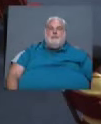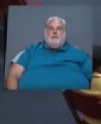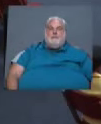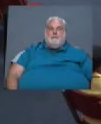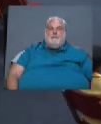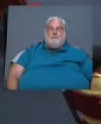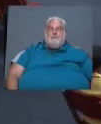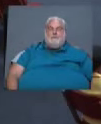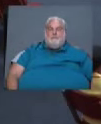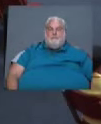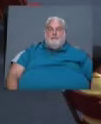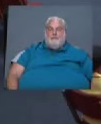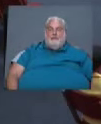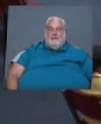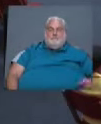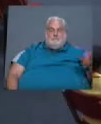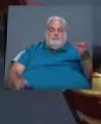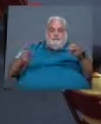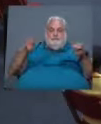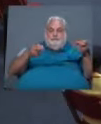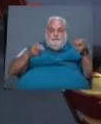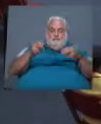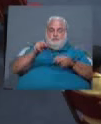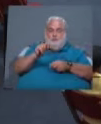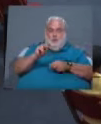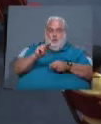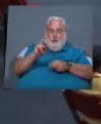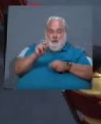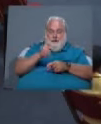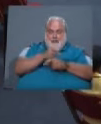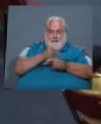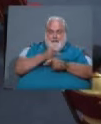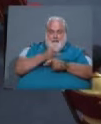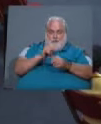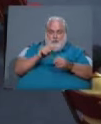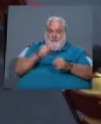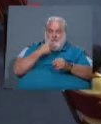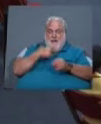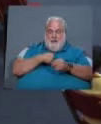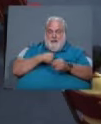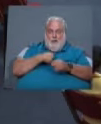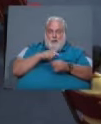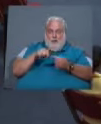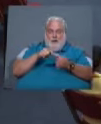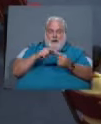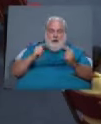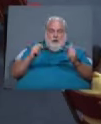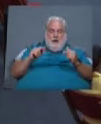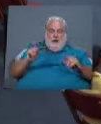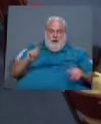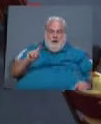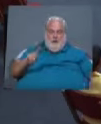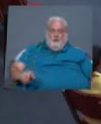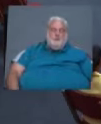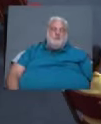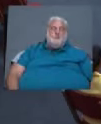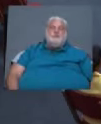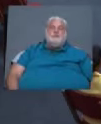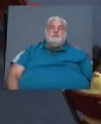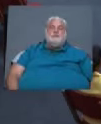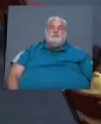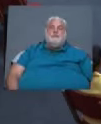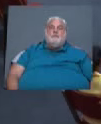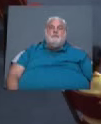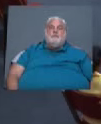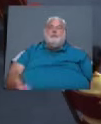I don't want stones thrown at me because I take care of my responsibility and nobody has to tell me when and where I'm supposed to be. Thank you.